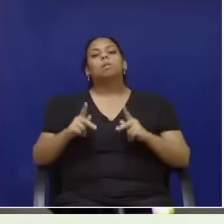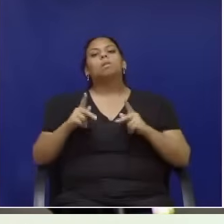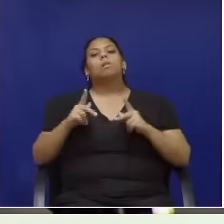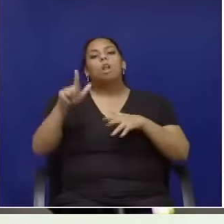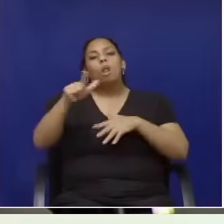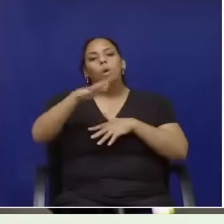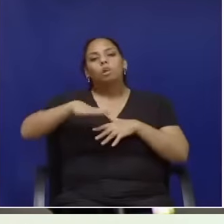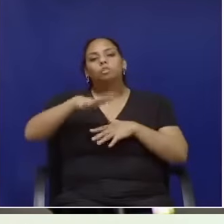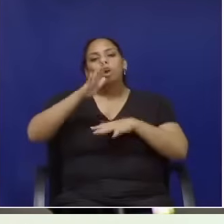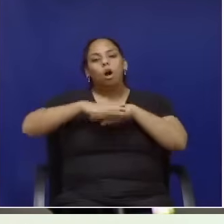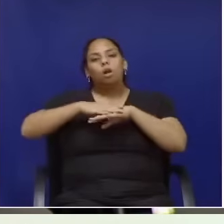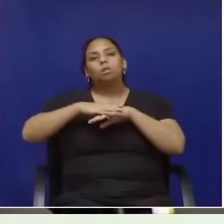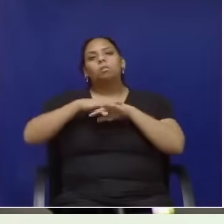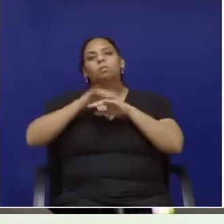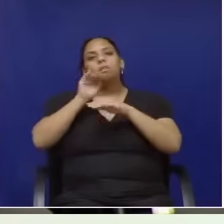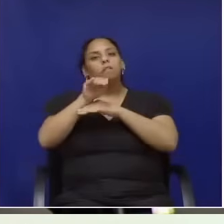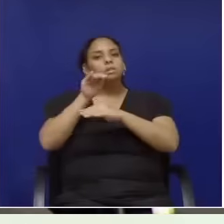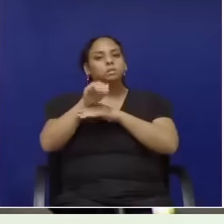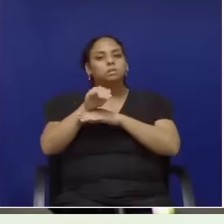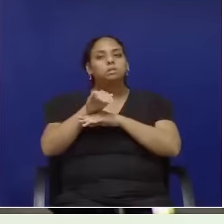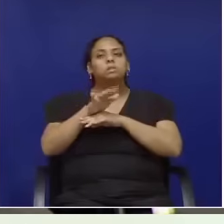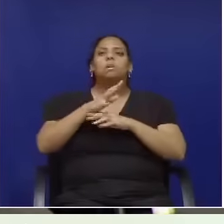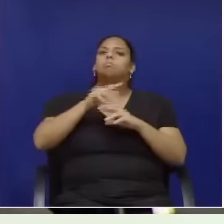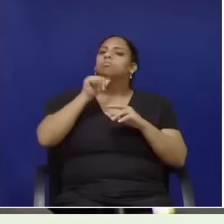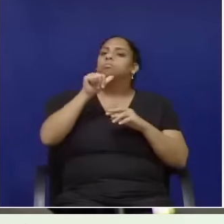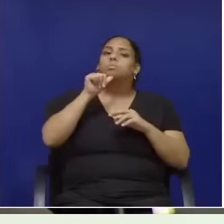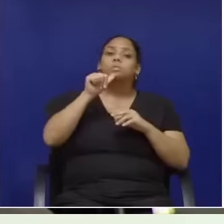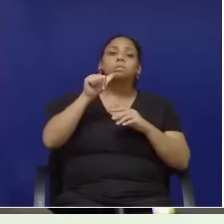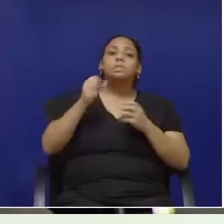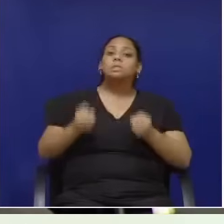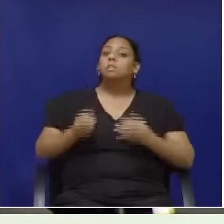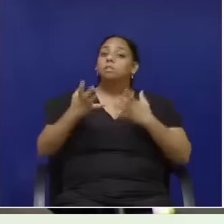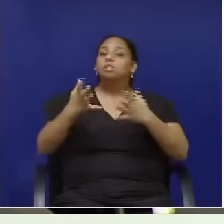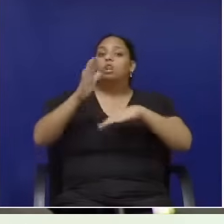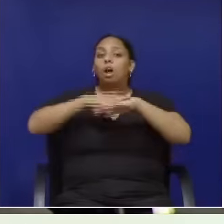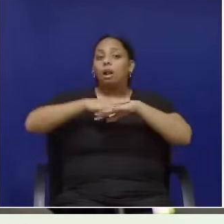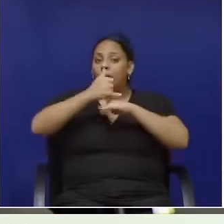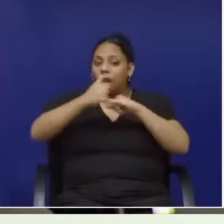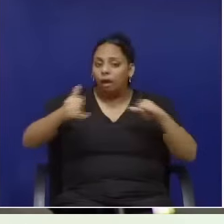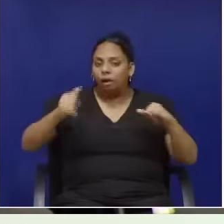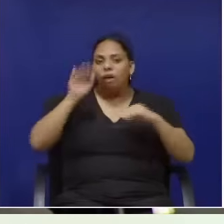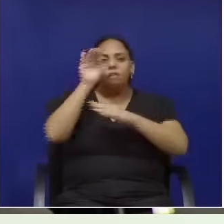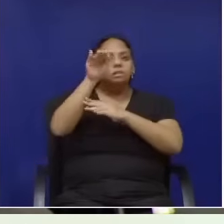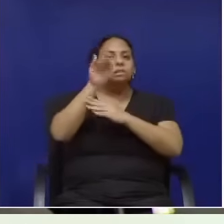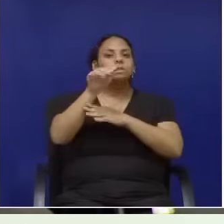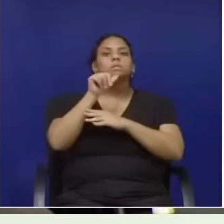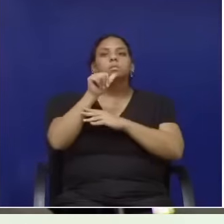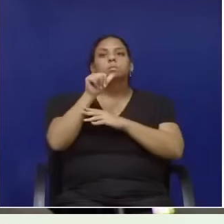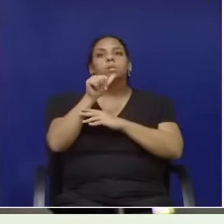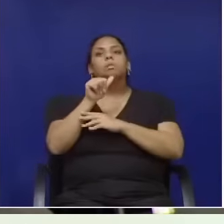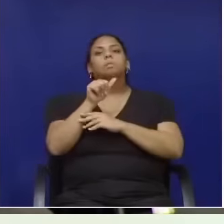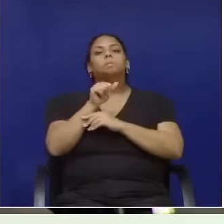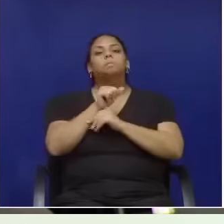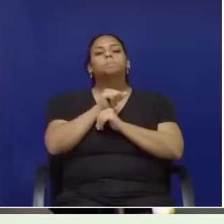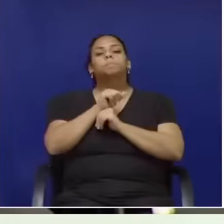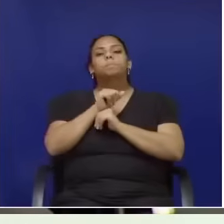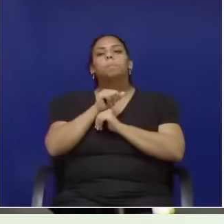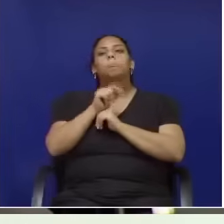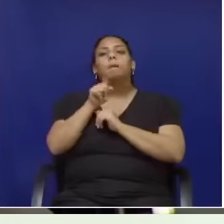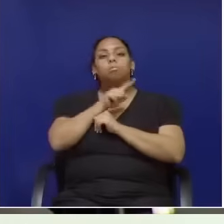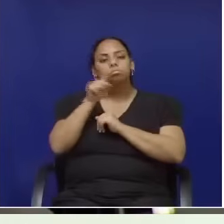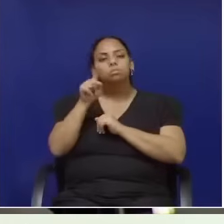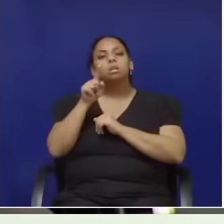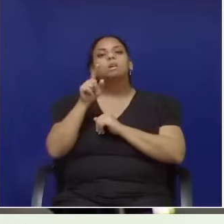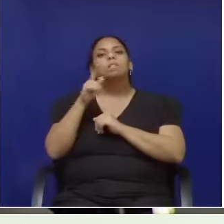South Africans around the world are receiving much better services as a result of this initiative. Really